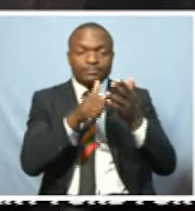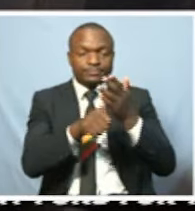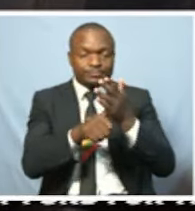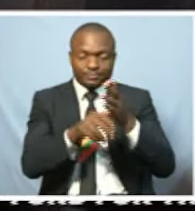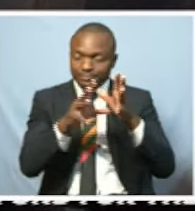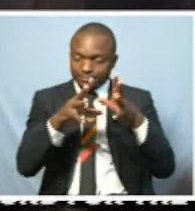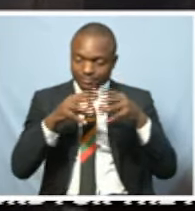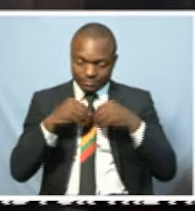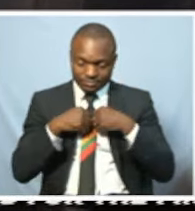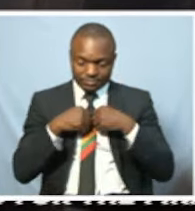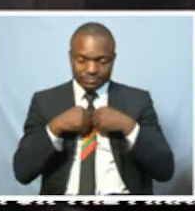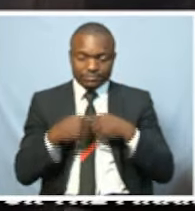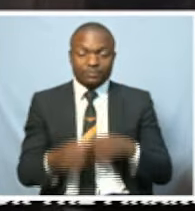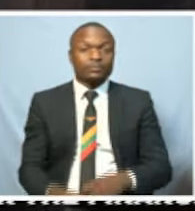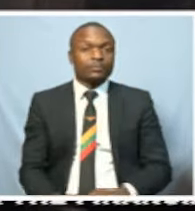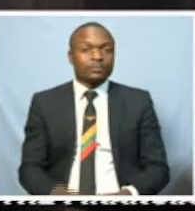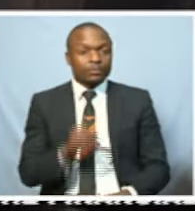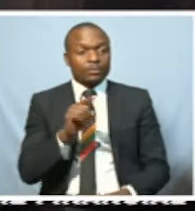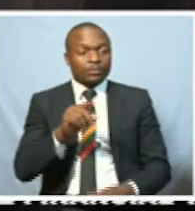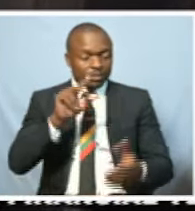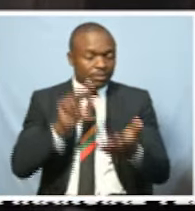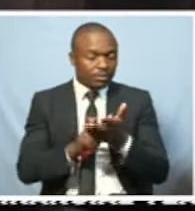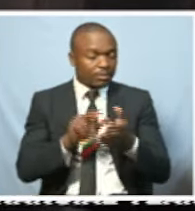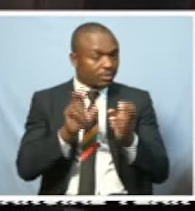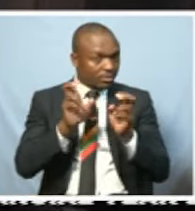acceptance. Then you sign the contract.